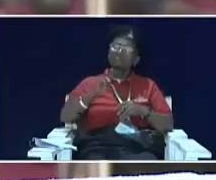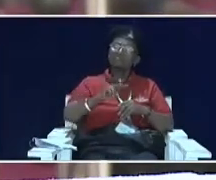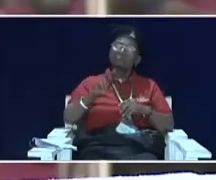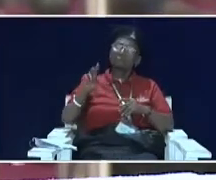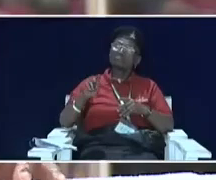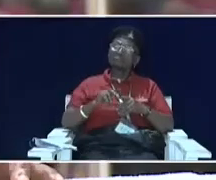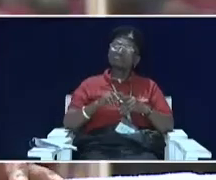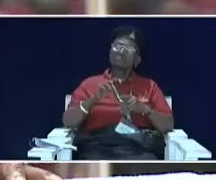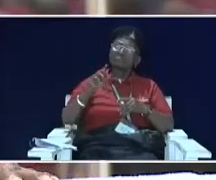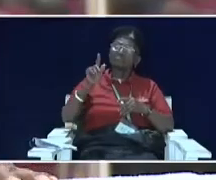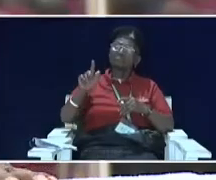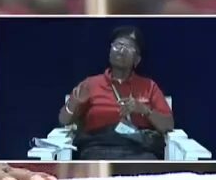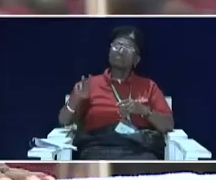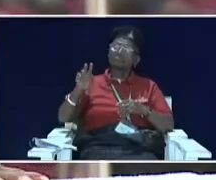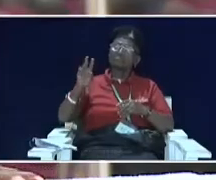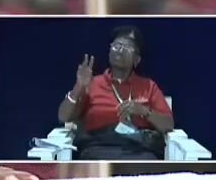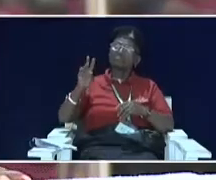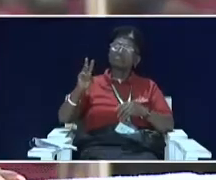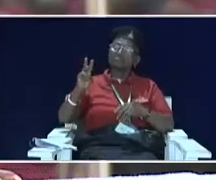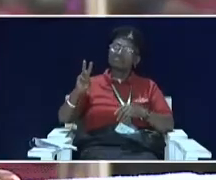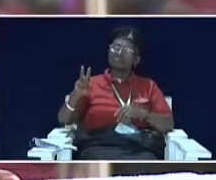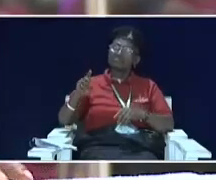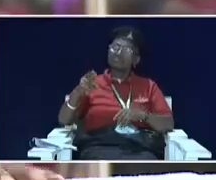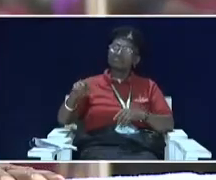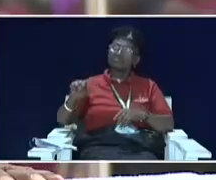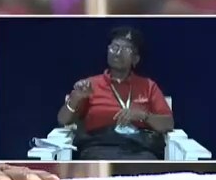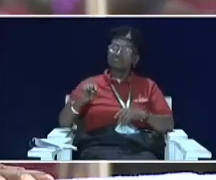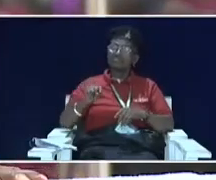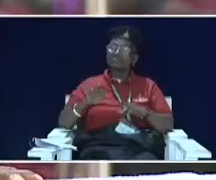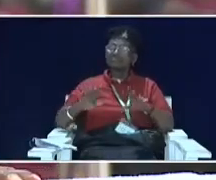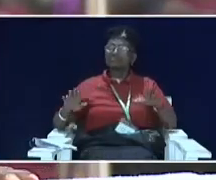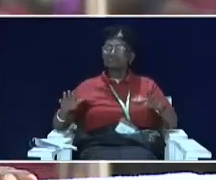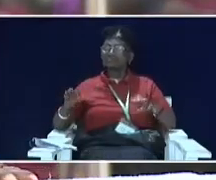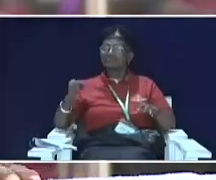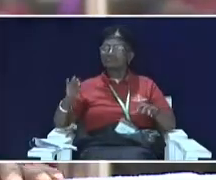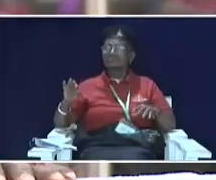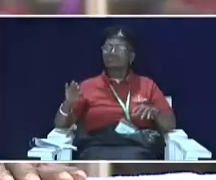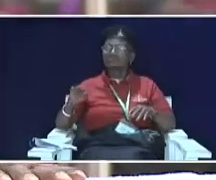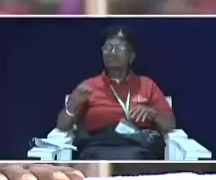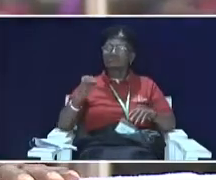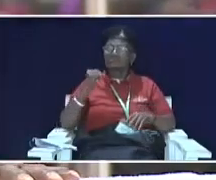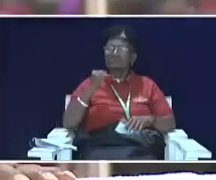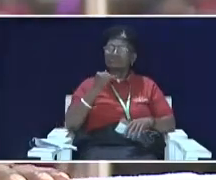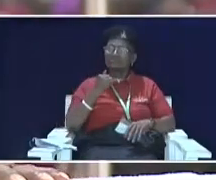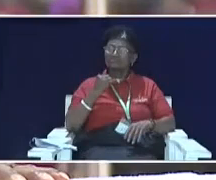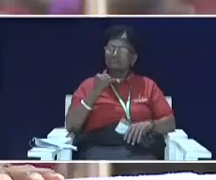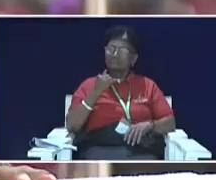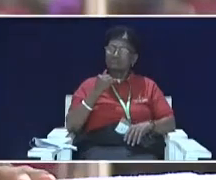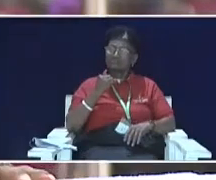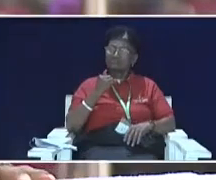when the children of Israel got to Marah, they couldn't drink the water because it was bitter.